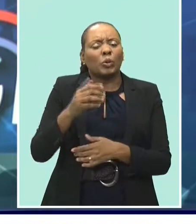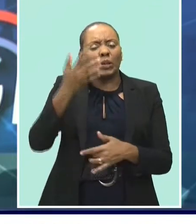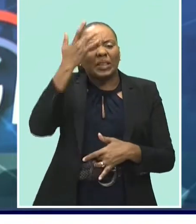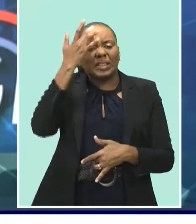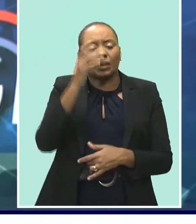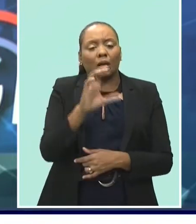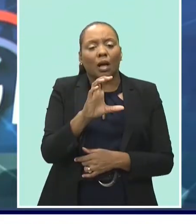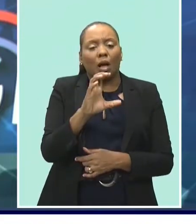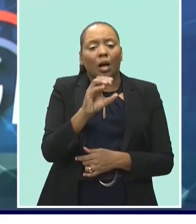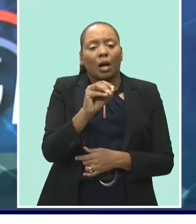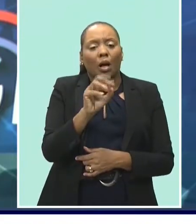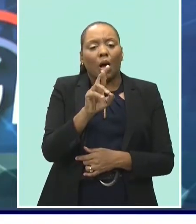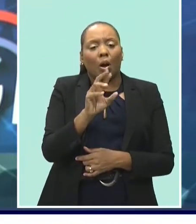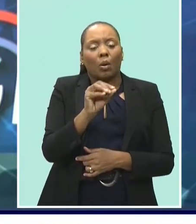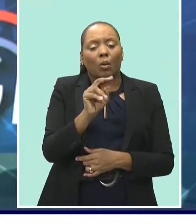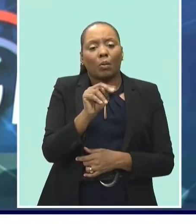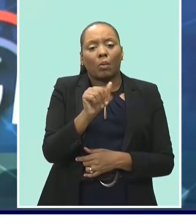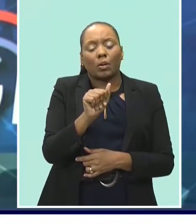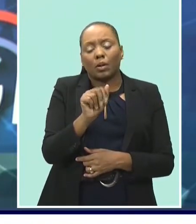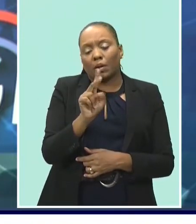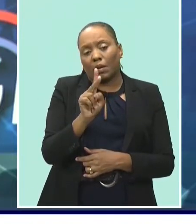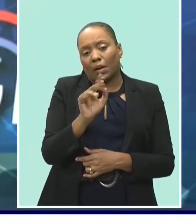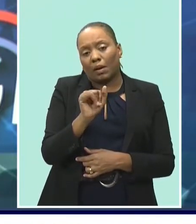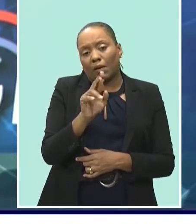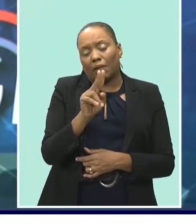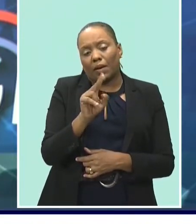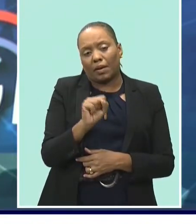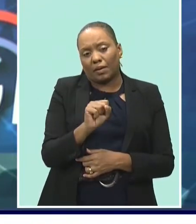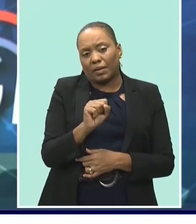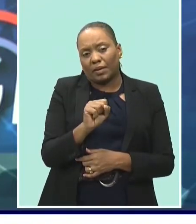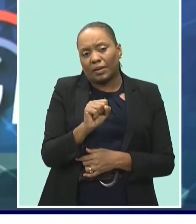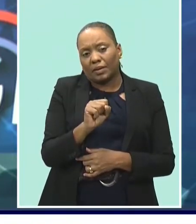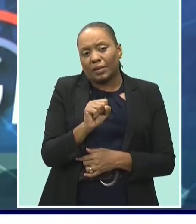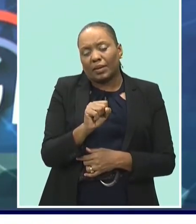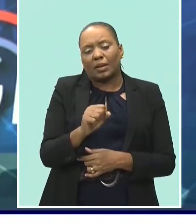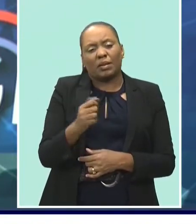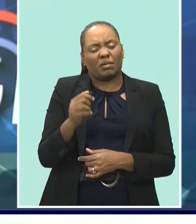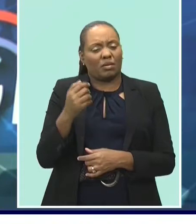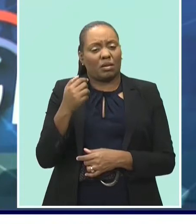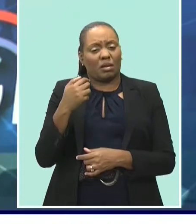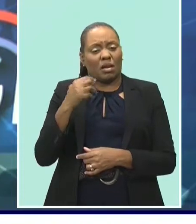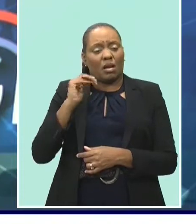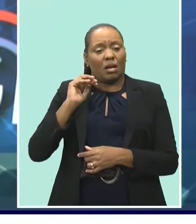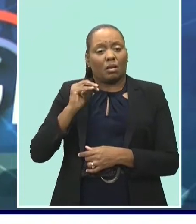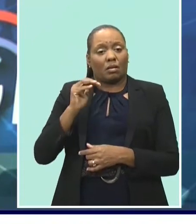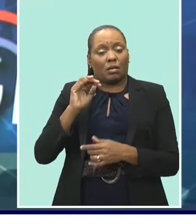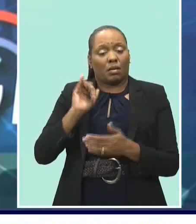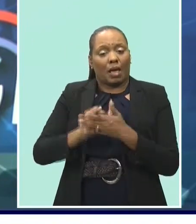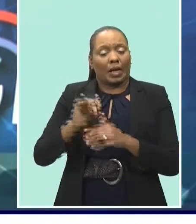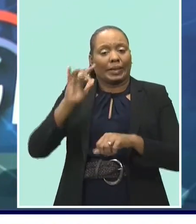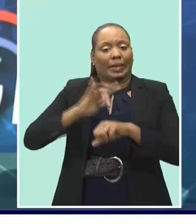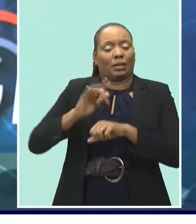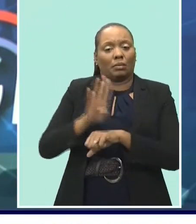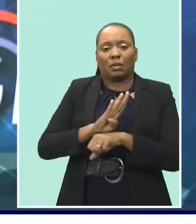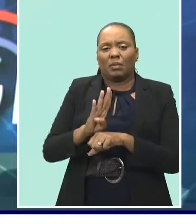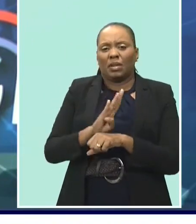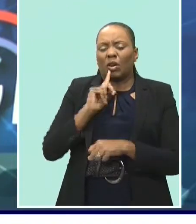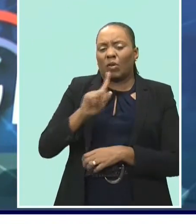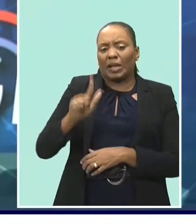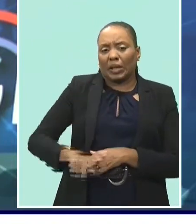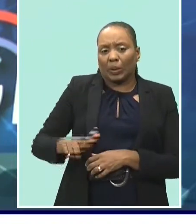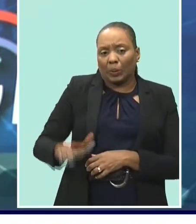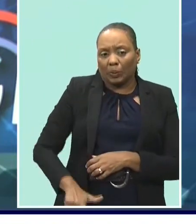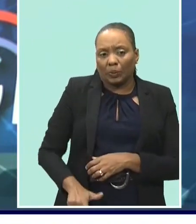that it does. That's the word from health officials after a tour of the infectious diseases building at NMOR this afternoon. Lisa Broom has